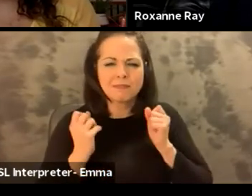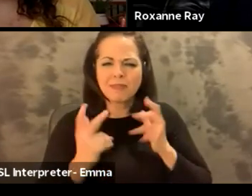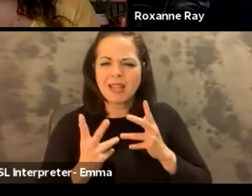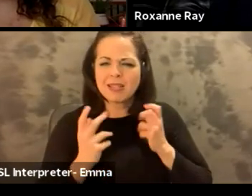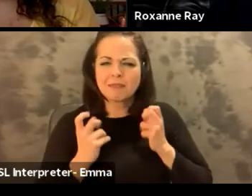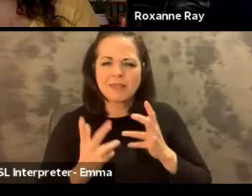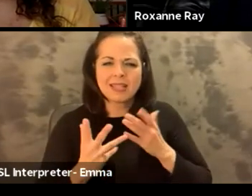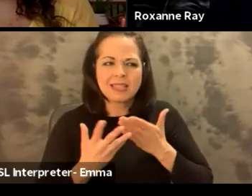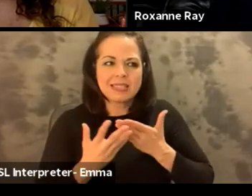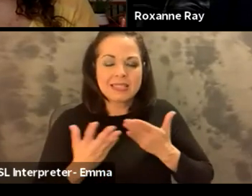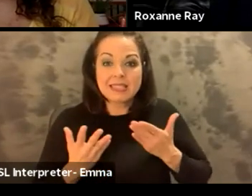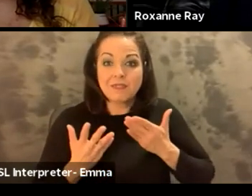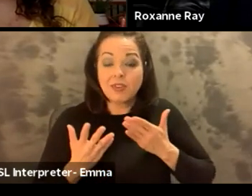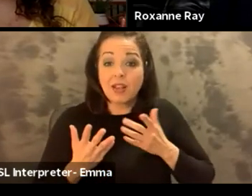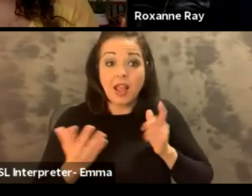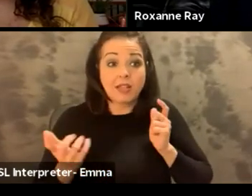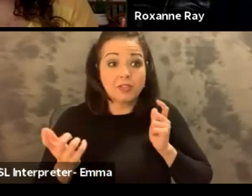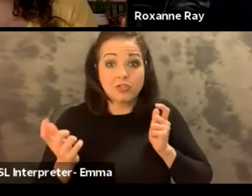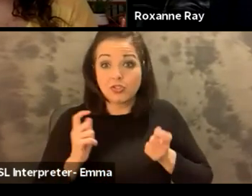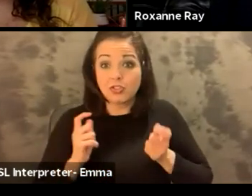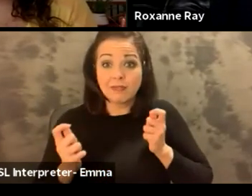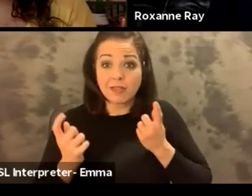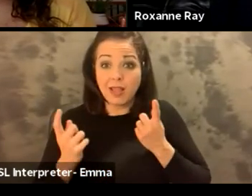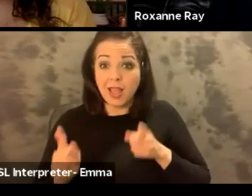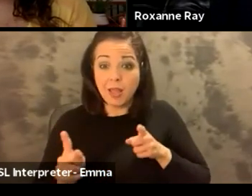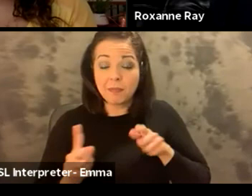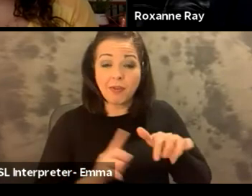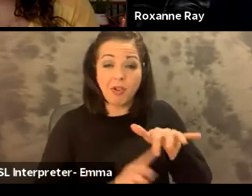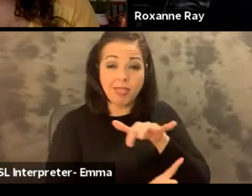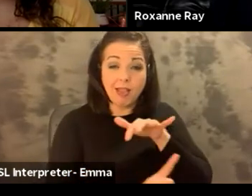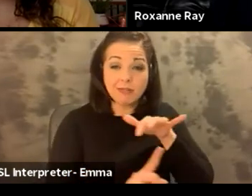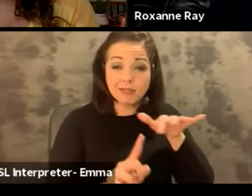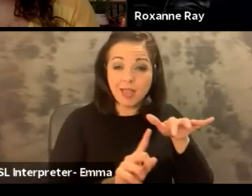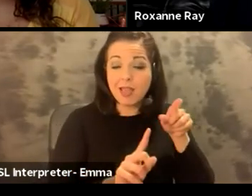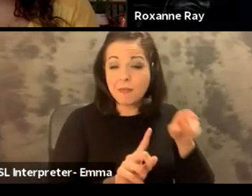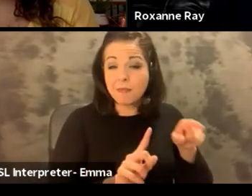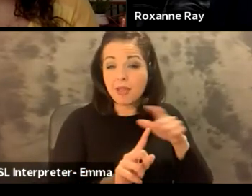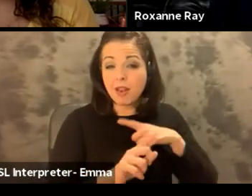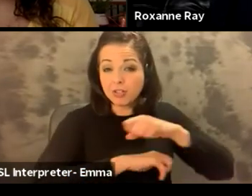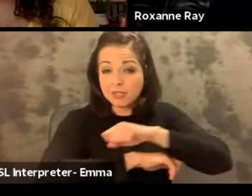happen. As shifts happen, I guess, in our arts landscape, on our stages,